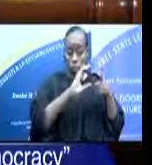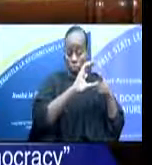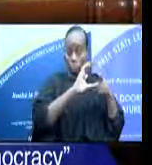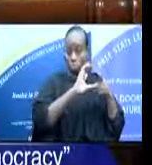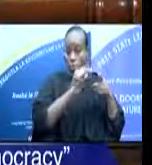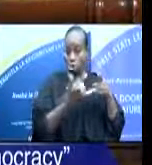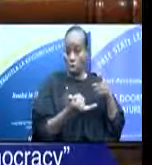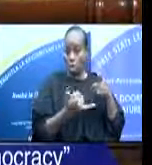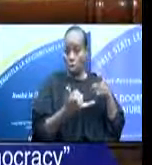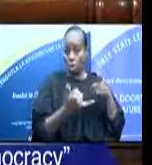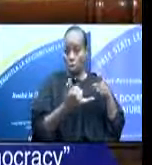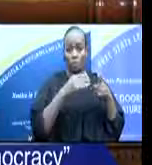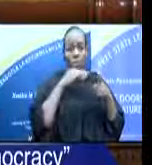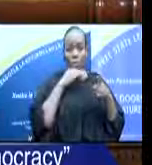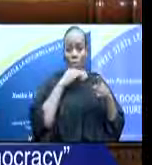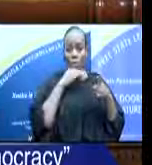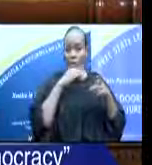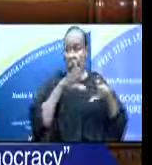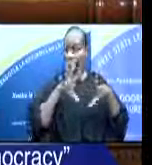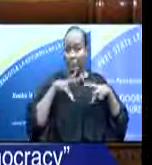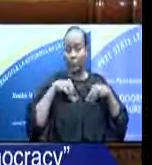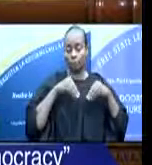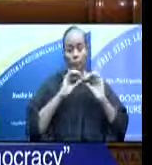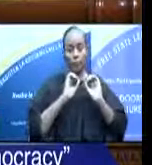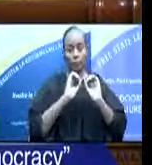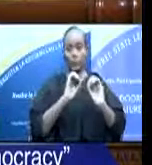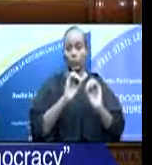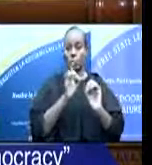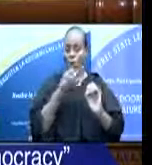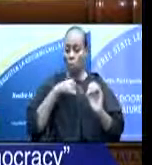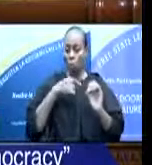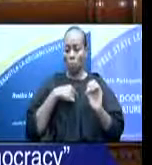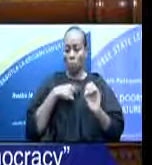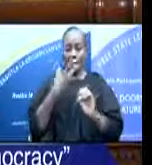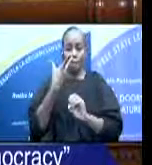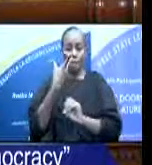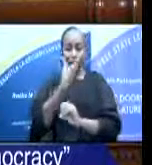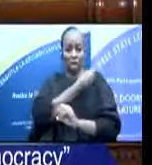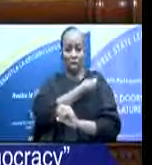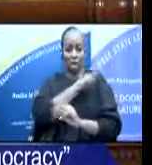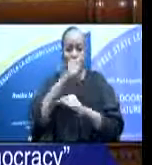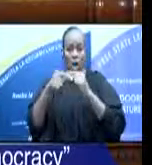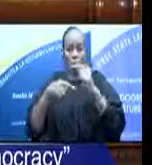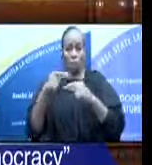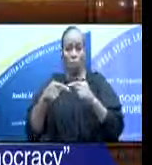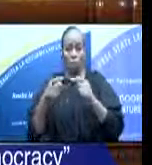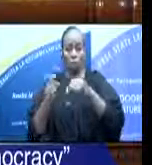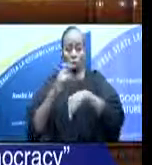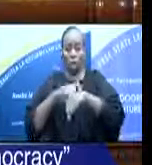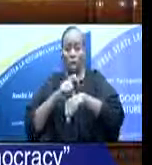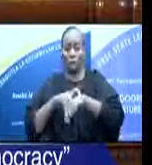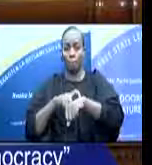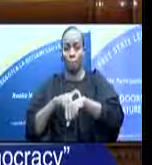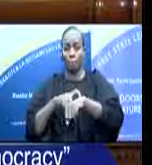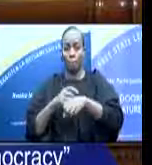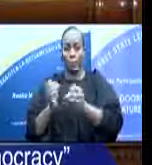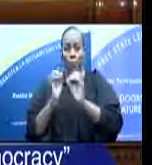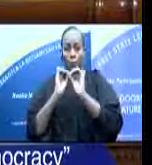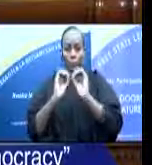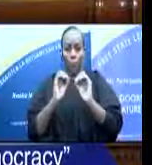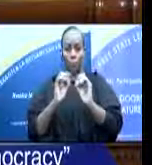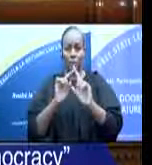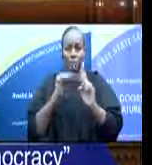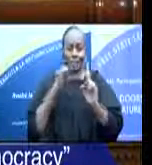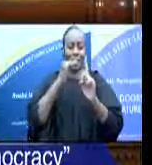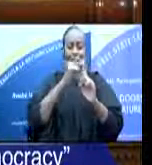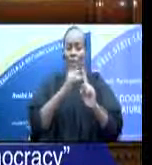allocation is illogical. We do not even have a vaccine rollout, and the targets are not well thought